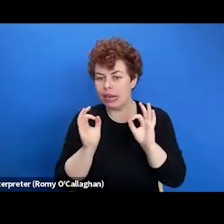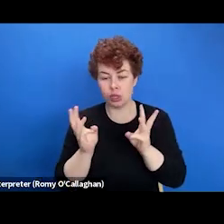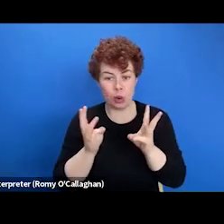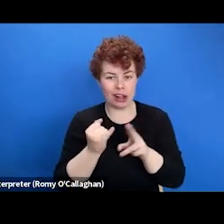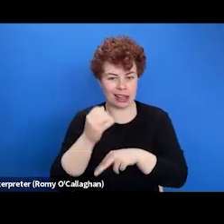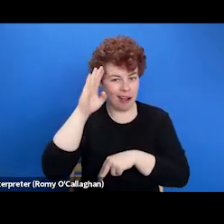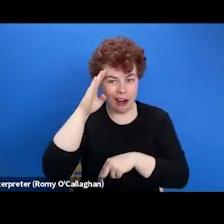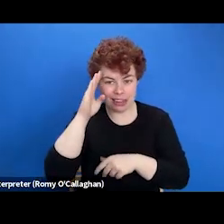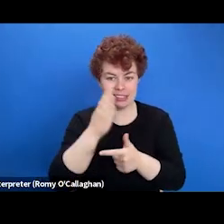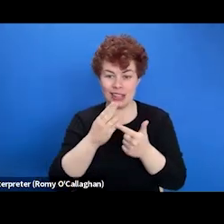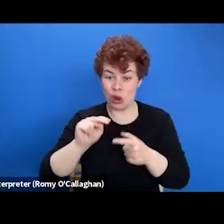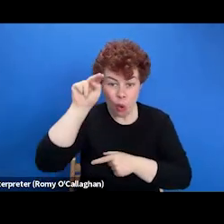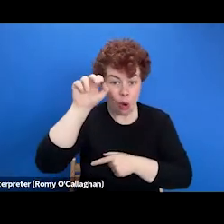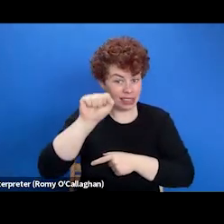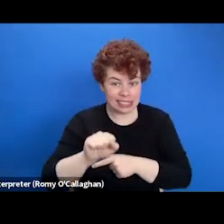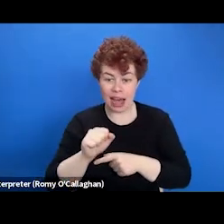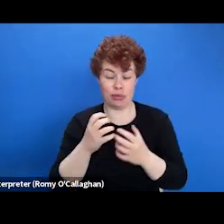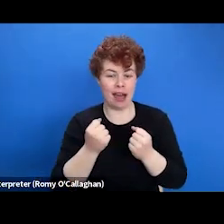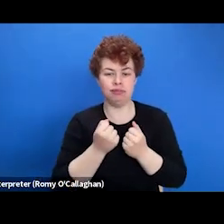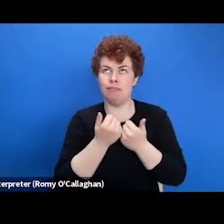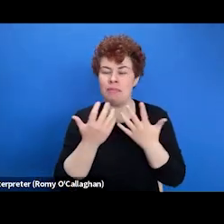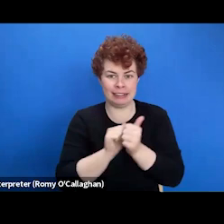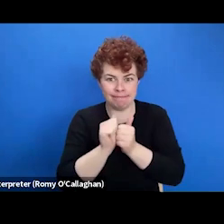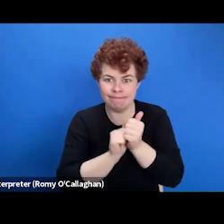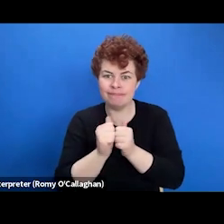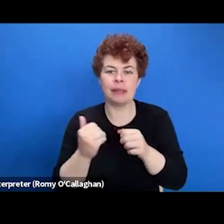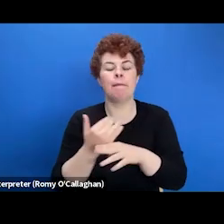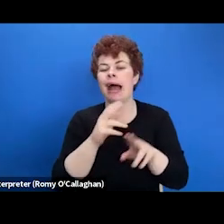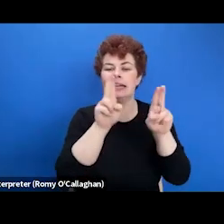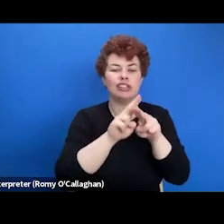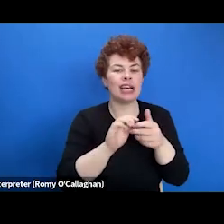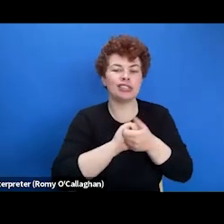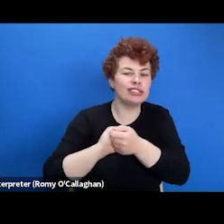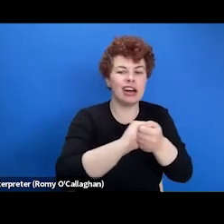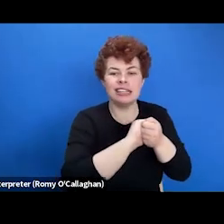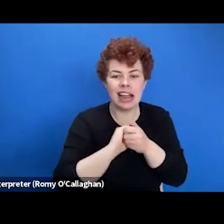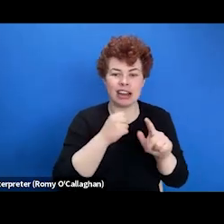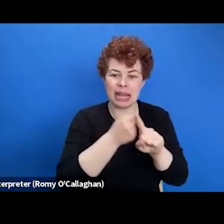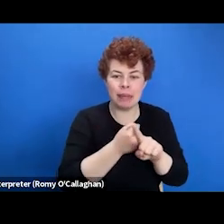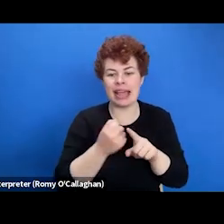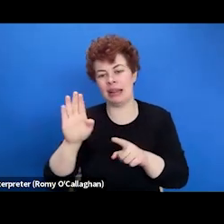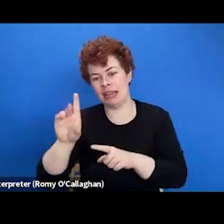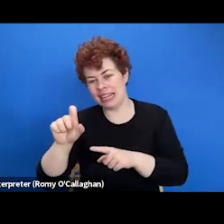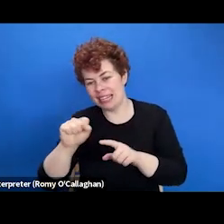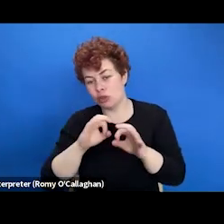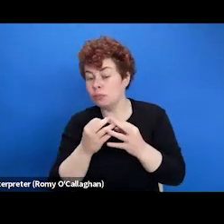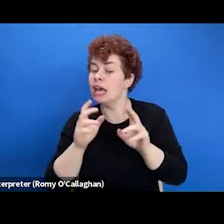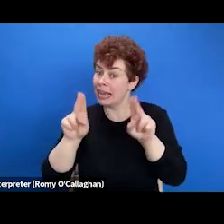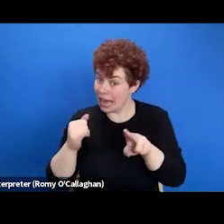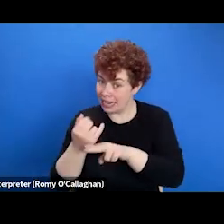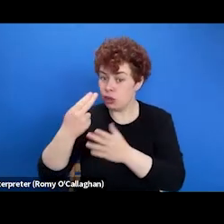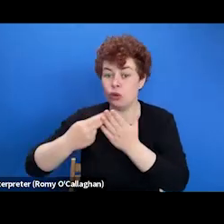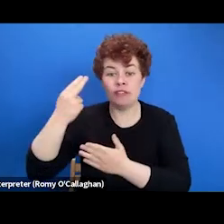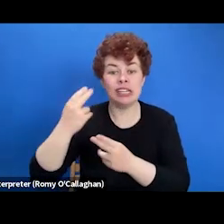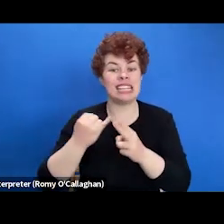Ireland, in the north, in the south by the International Solidarity Campaign or BDS groups, but also in universities and inside